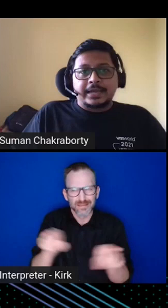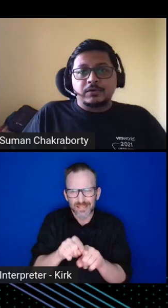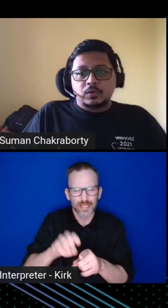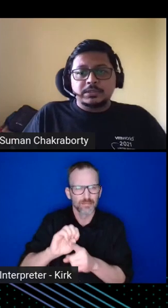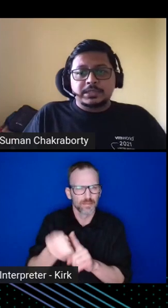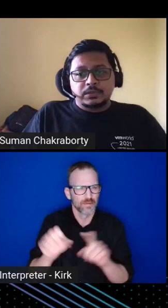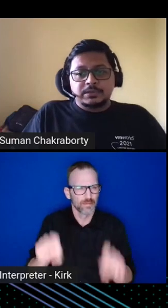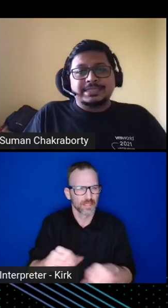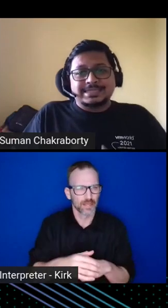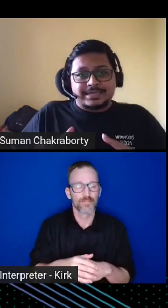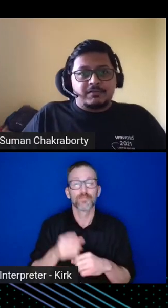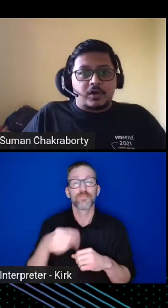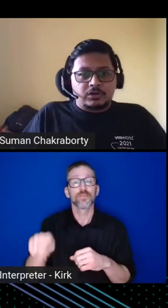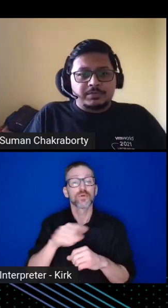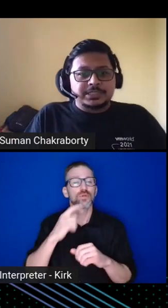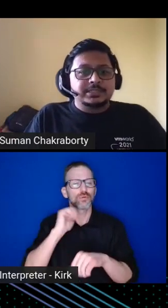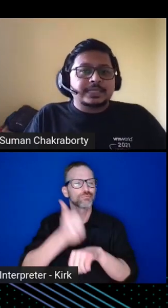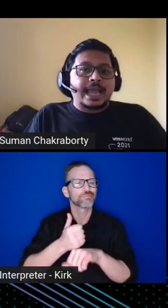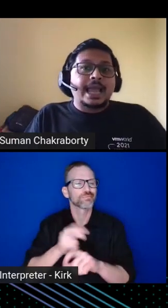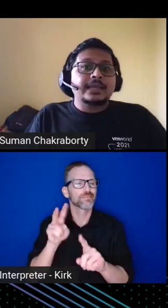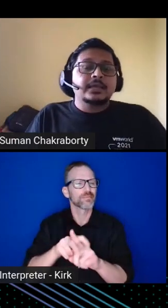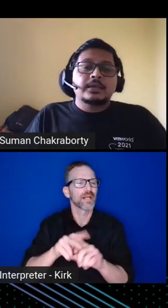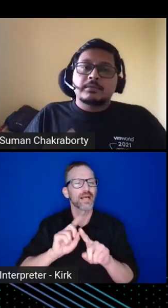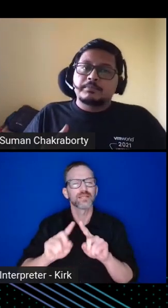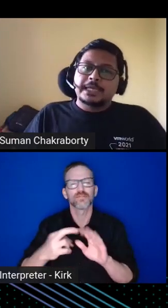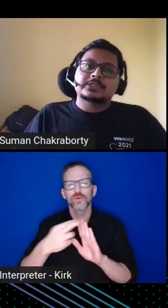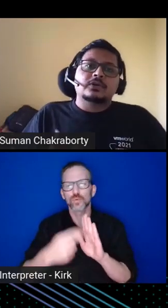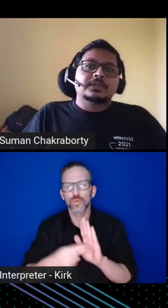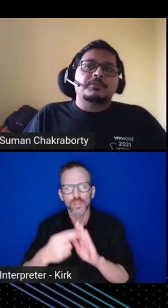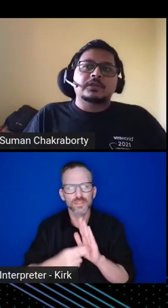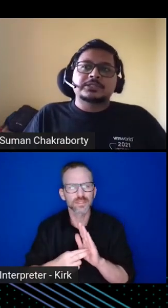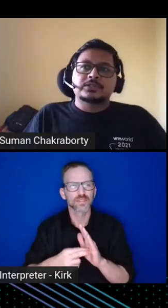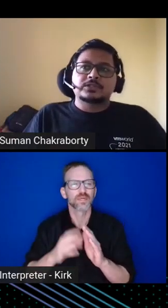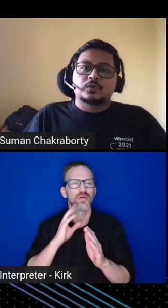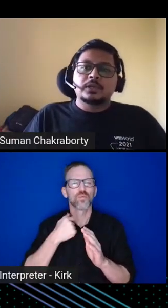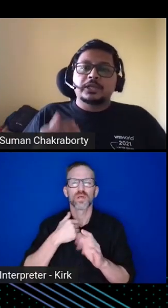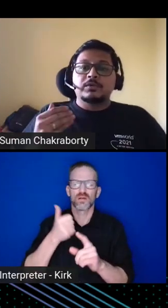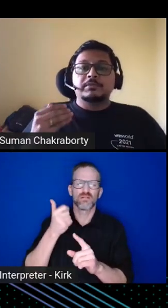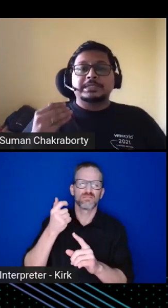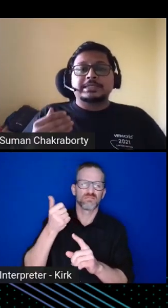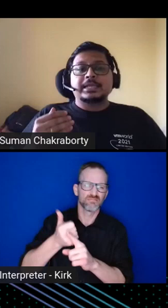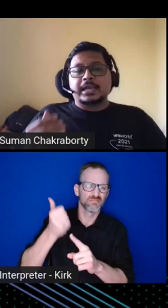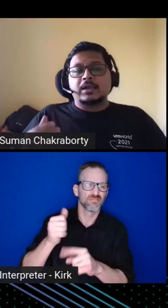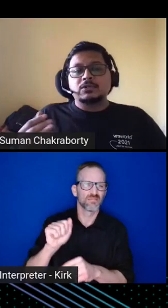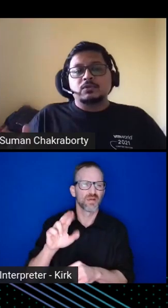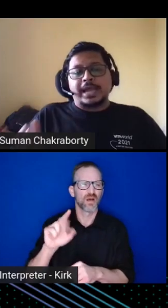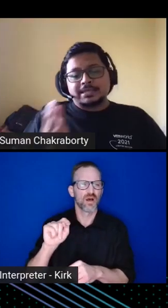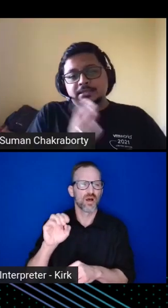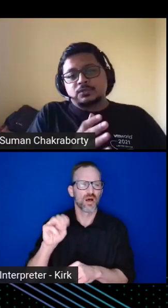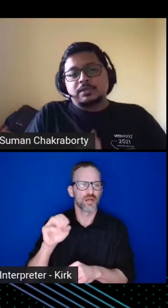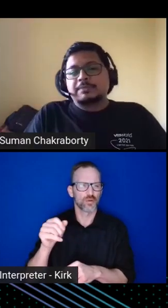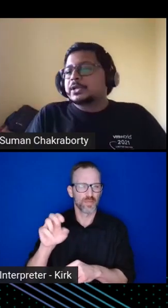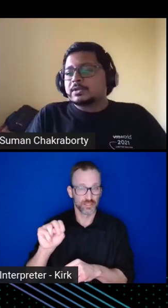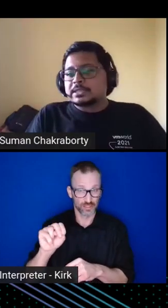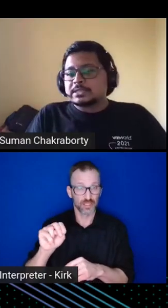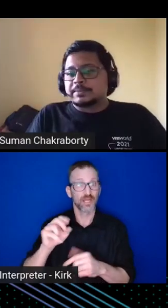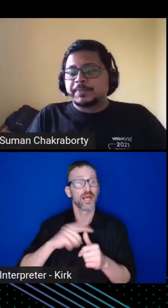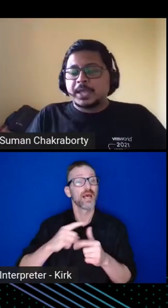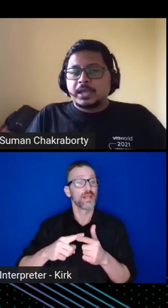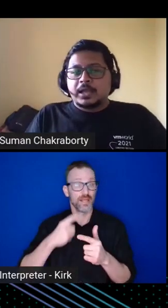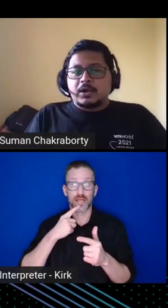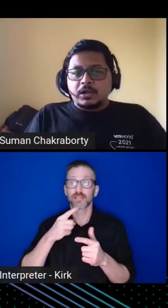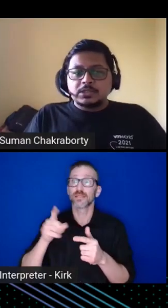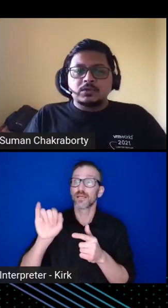policies and rules using the set of automations, and based on the policy or rule, you are basically allowed to access to that particular